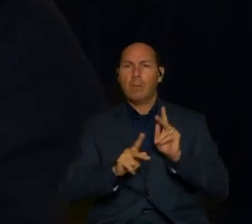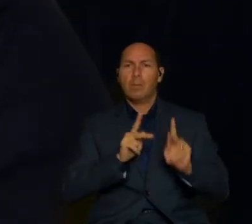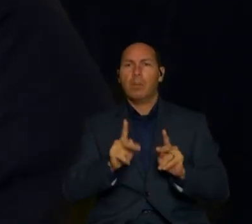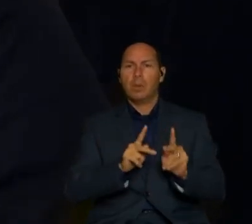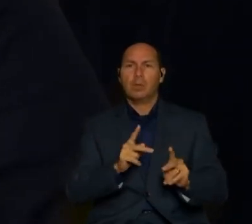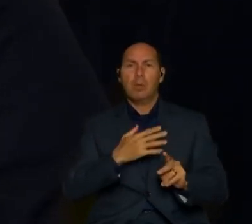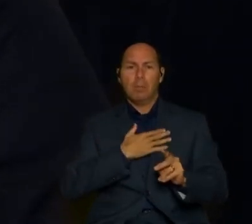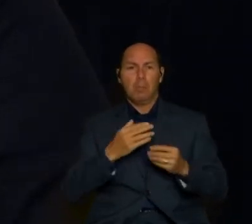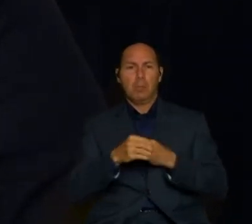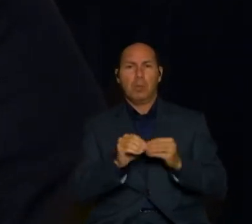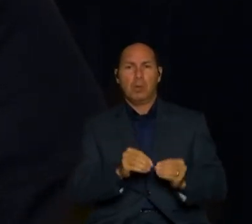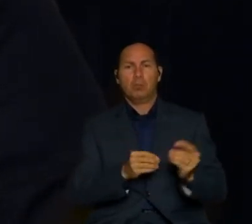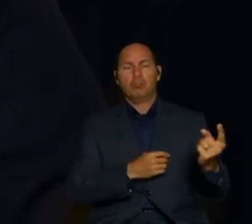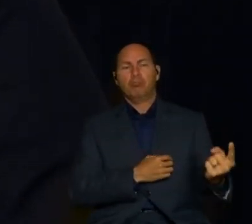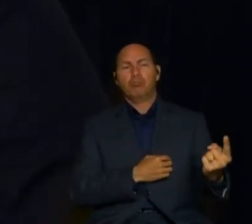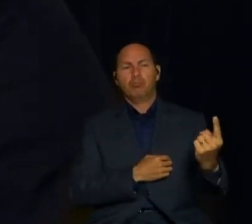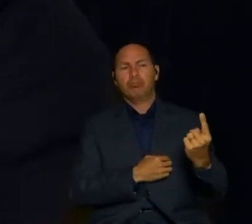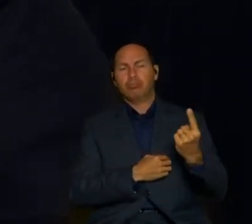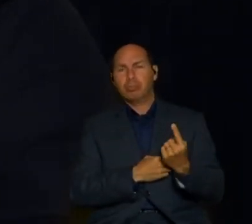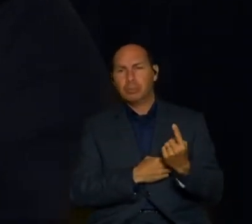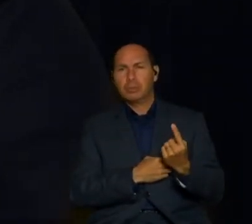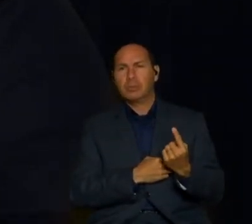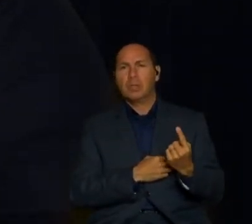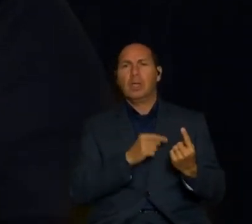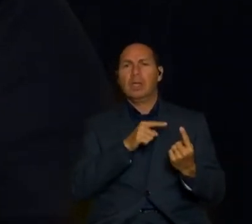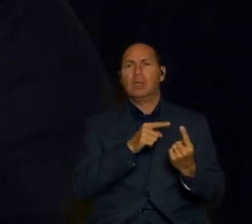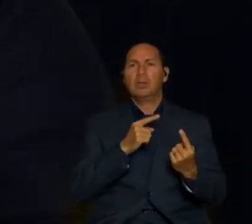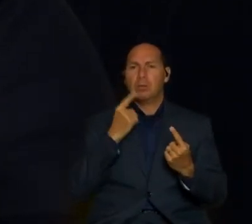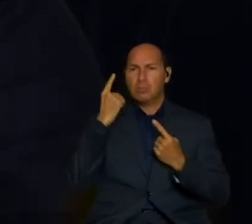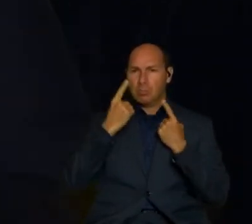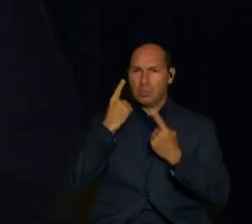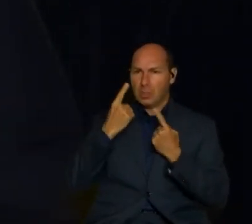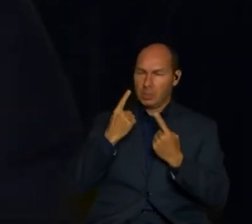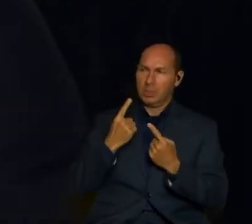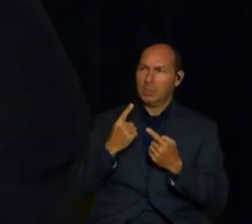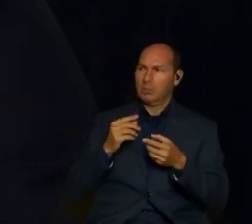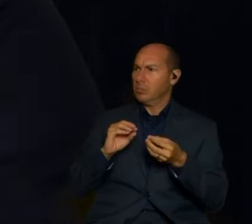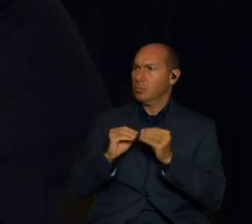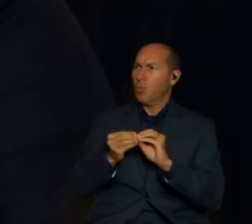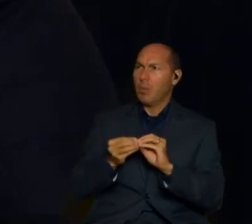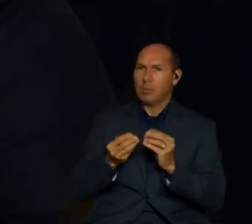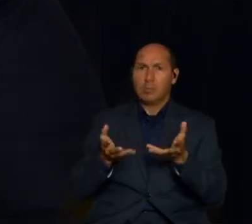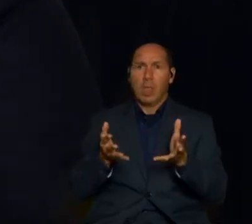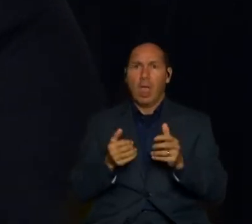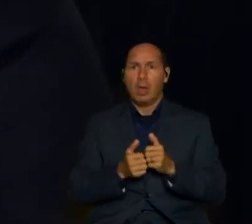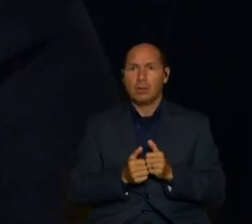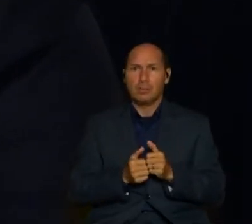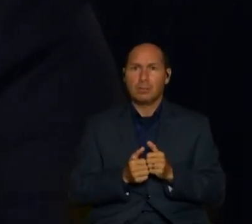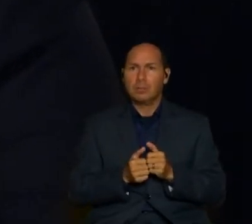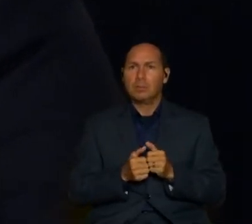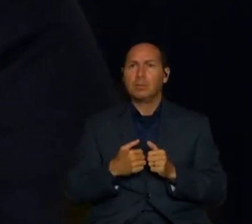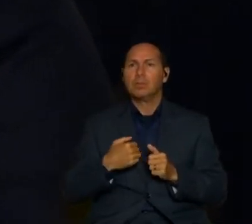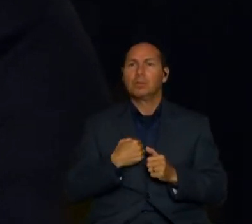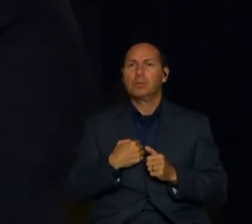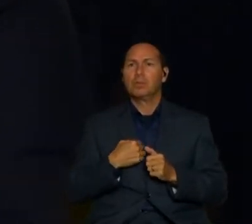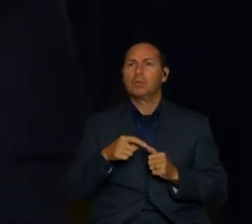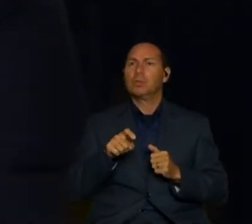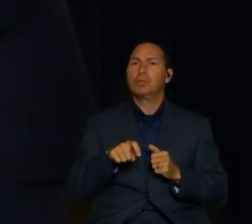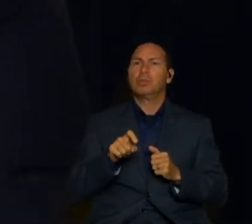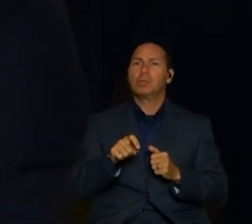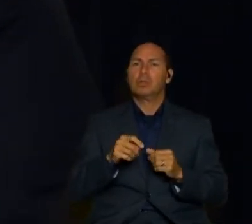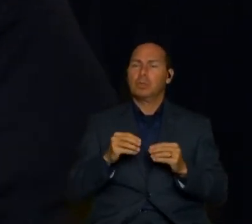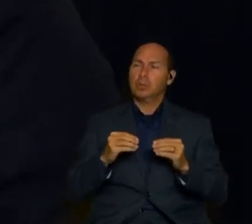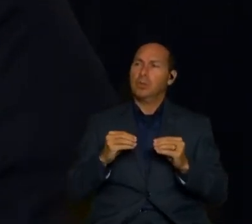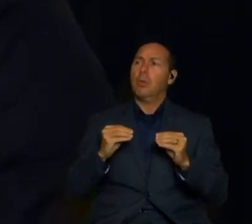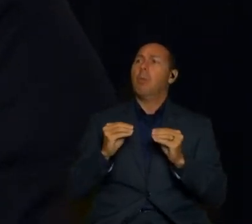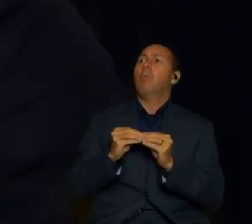come to talk to our staff, they only think in terms of numbers. And then, you know, I need additional more money,